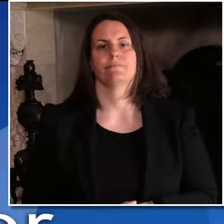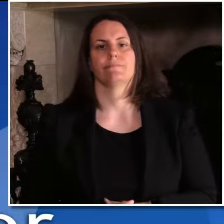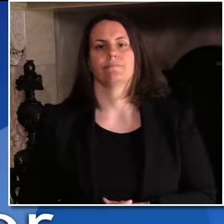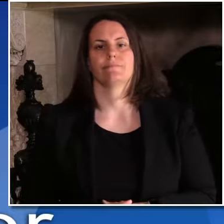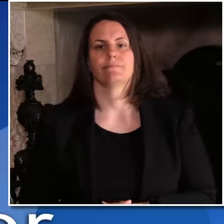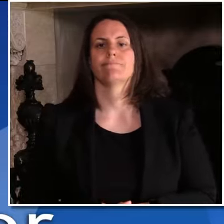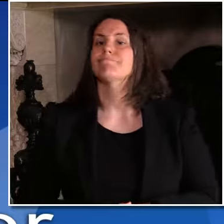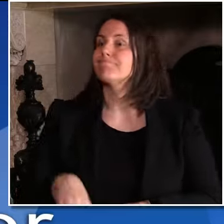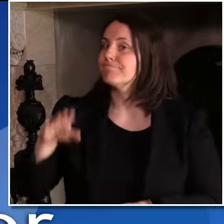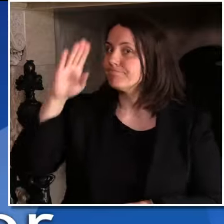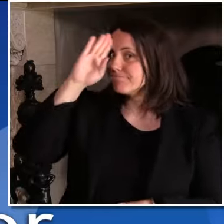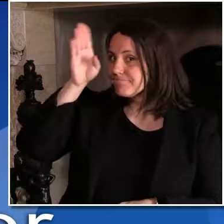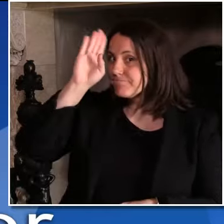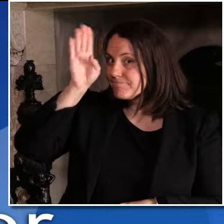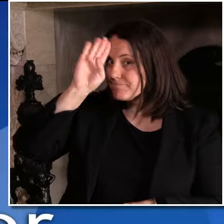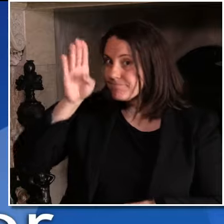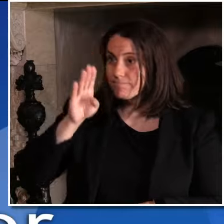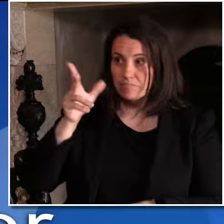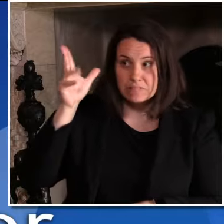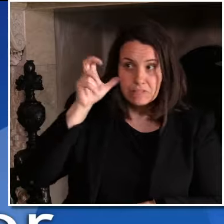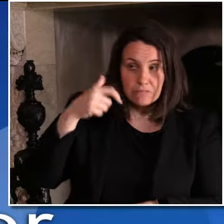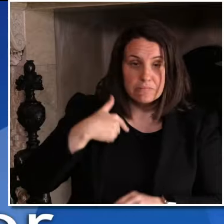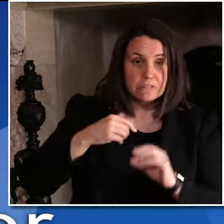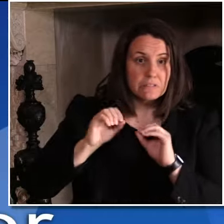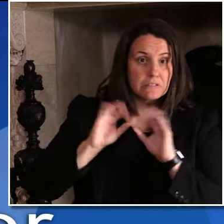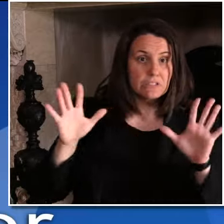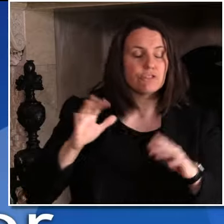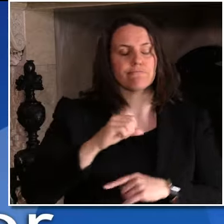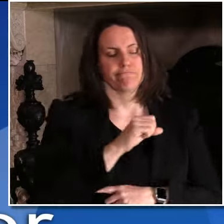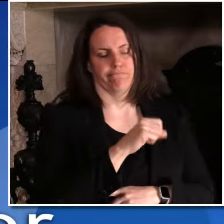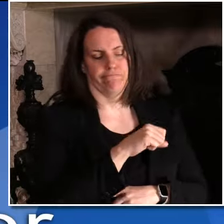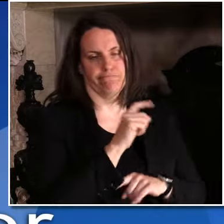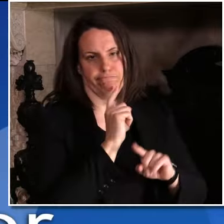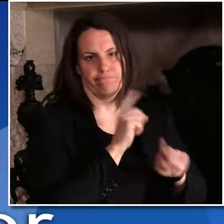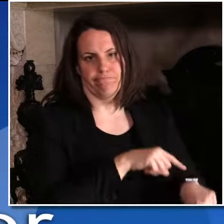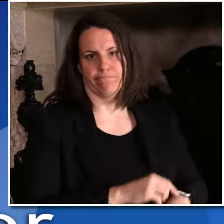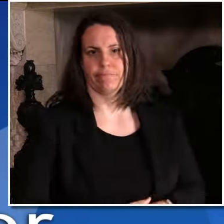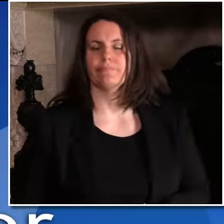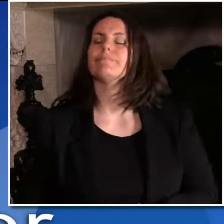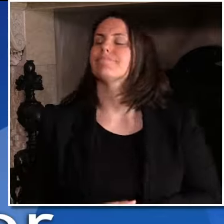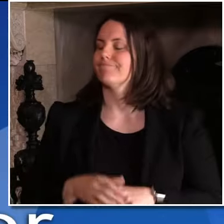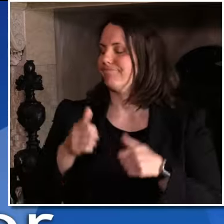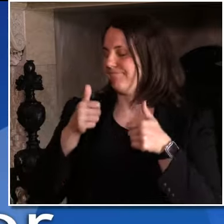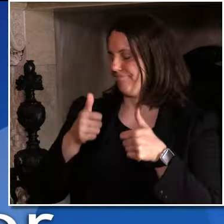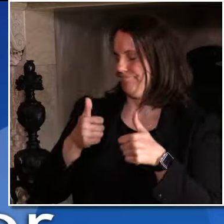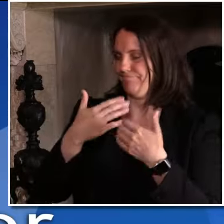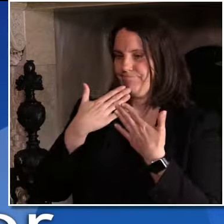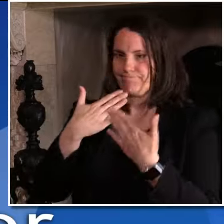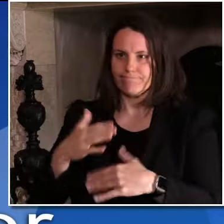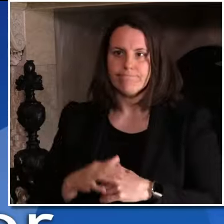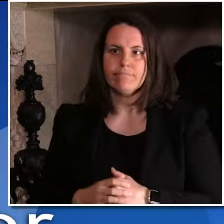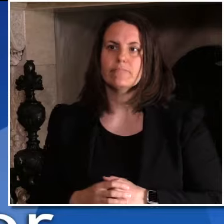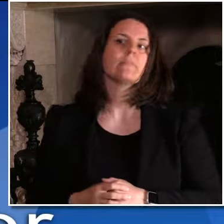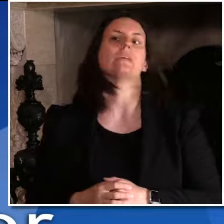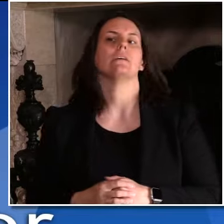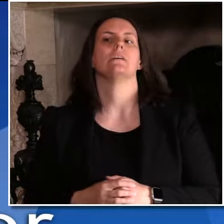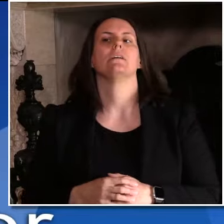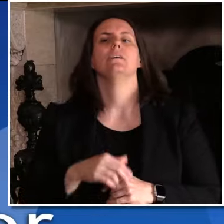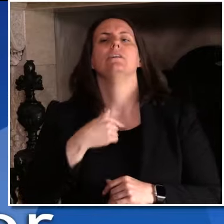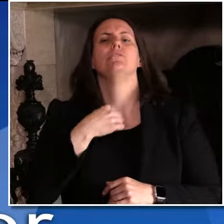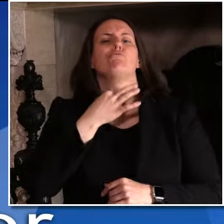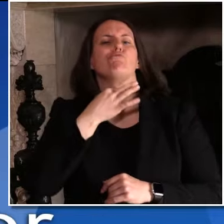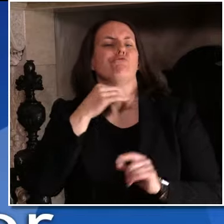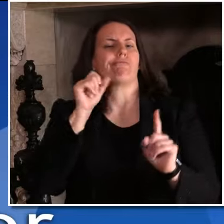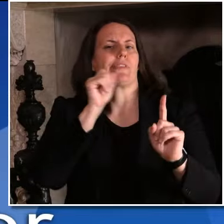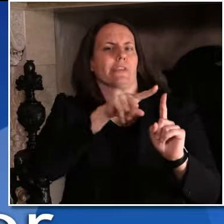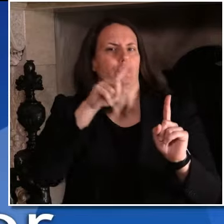Yes, hi. Can you hear me? Yes. Perfect. Yes. Thank you for taking this call. This question is for Governor Evers.